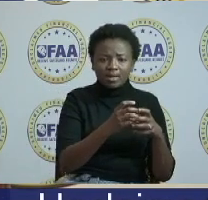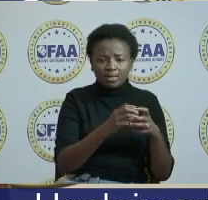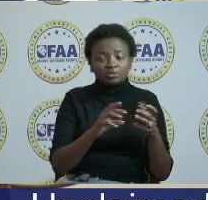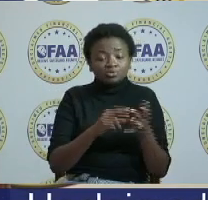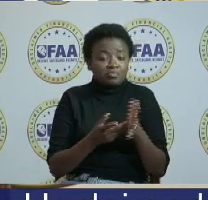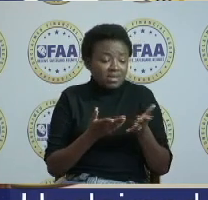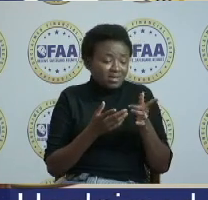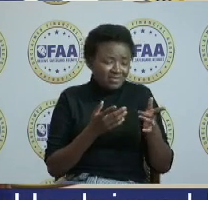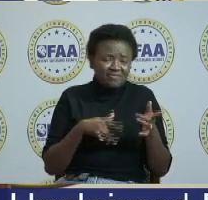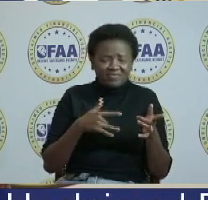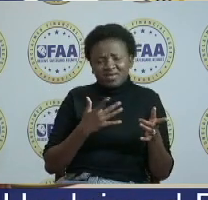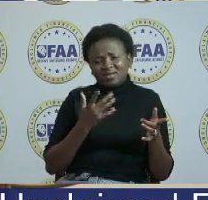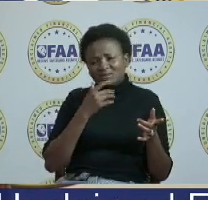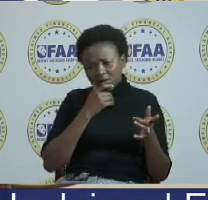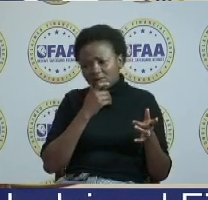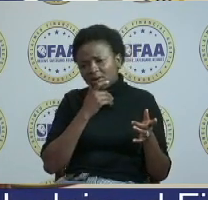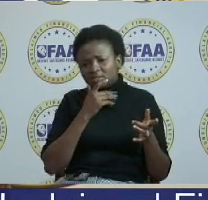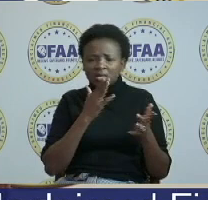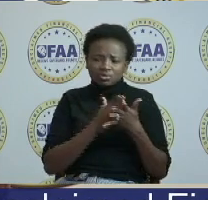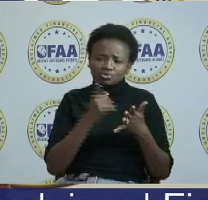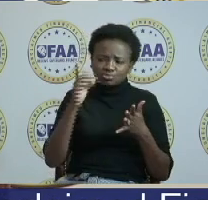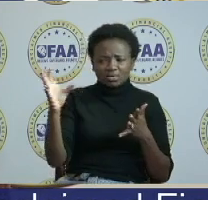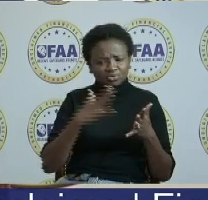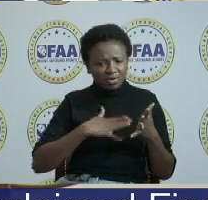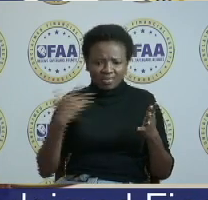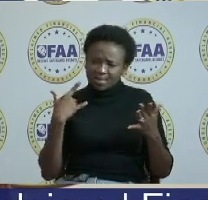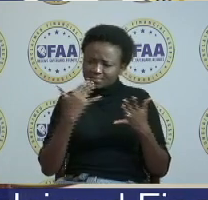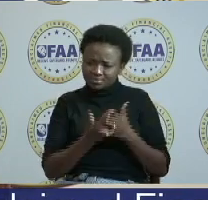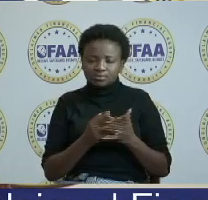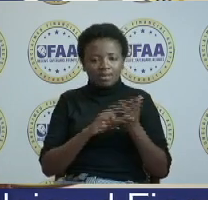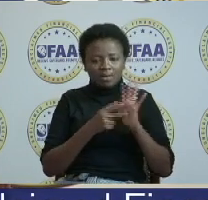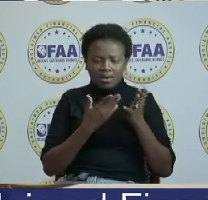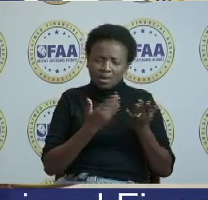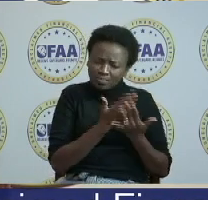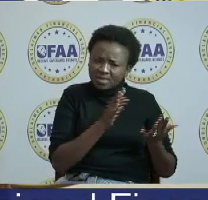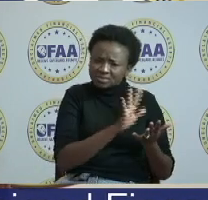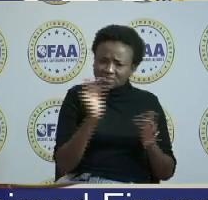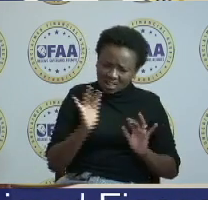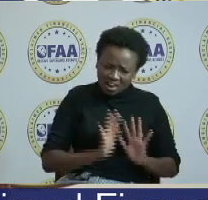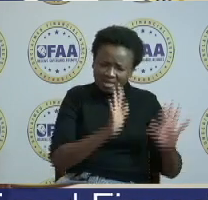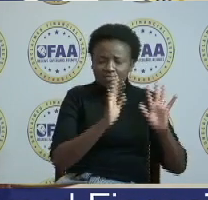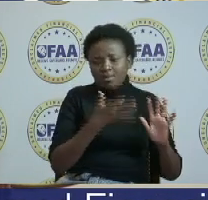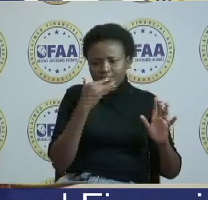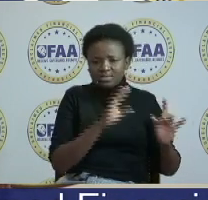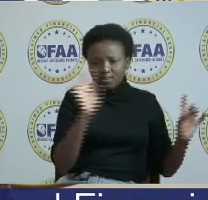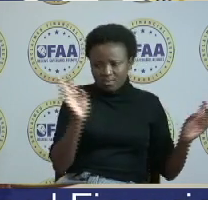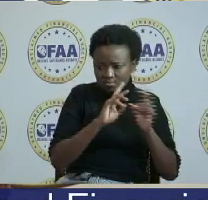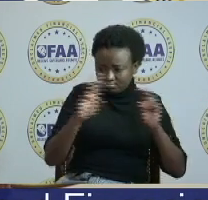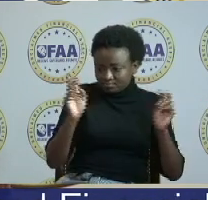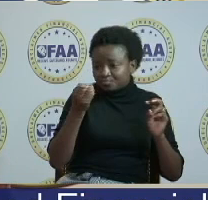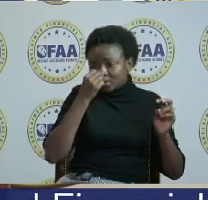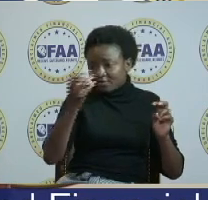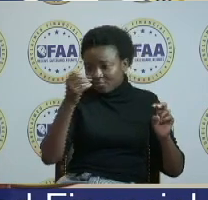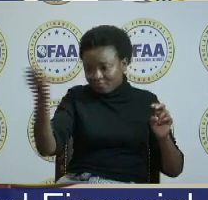make reasonable efforts to be able to look for the owner of the asset and be able to reunite these assets